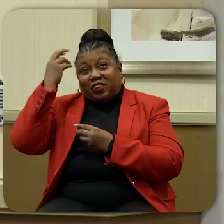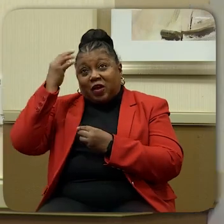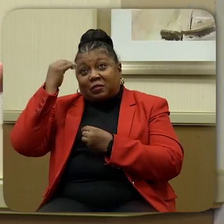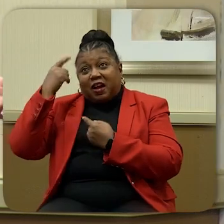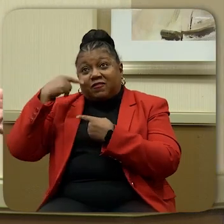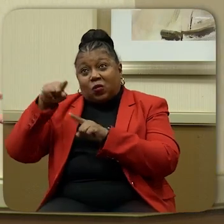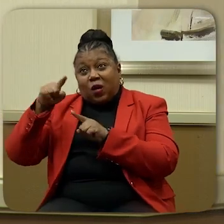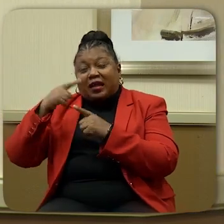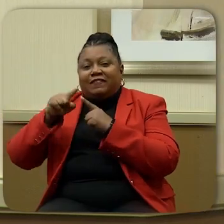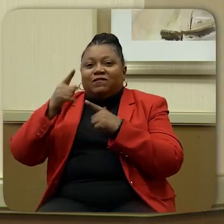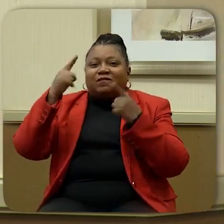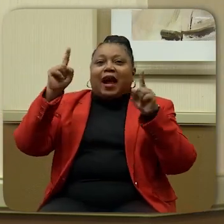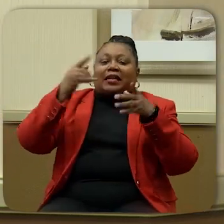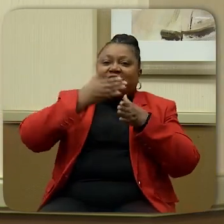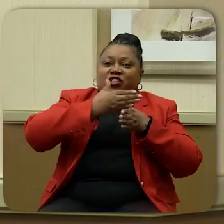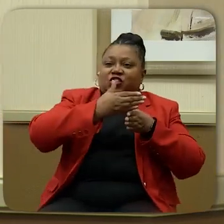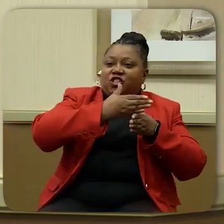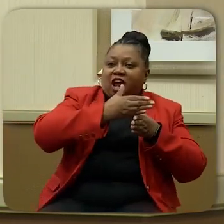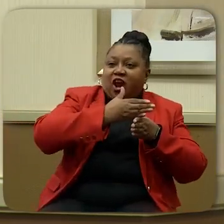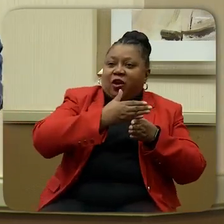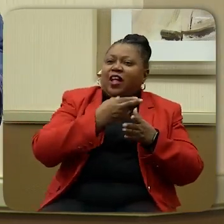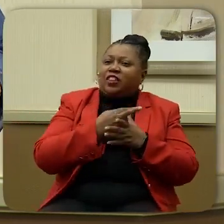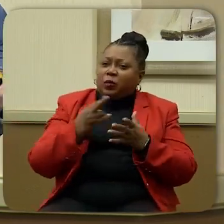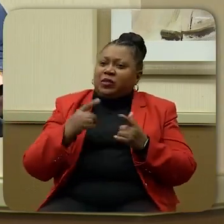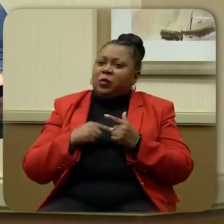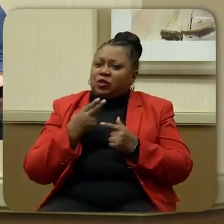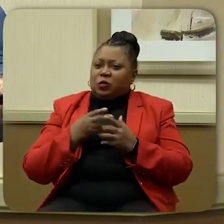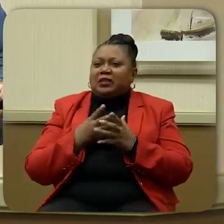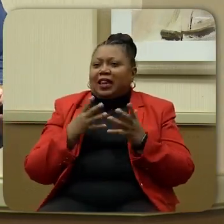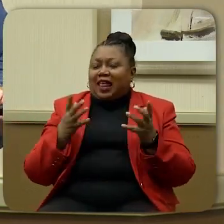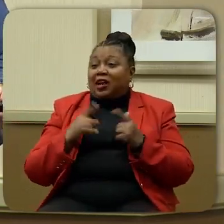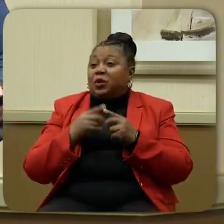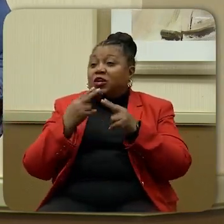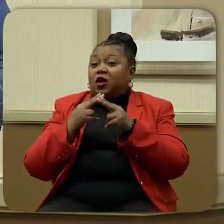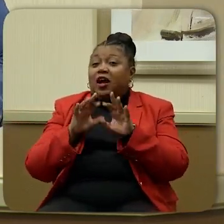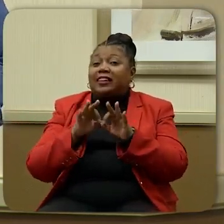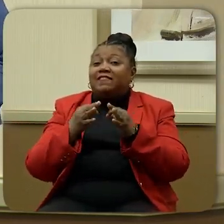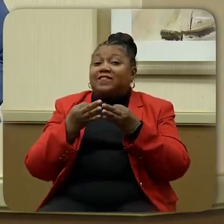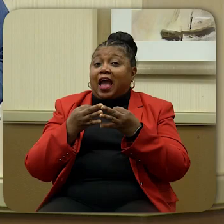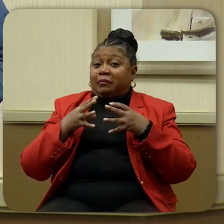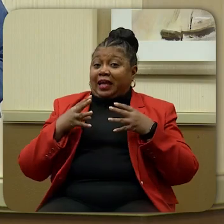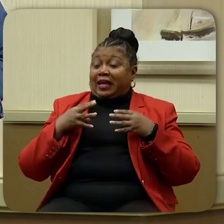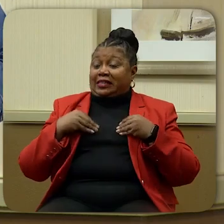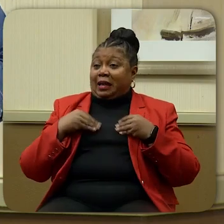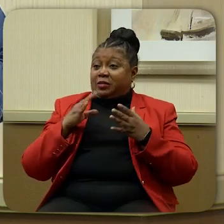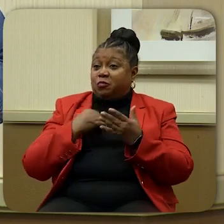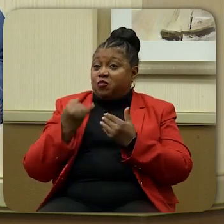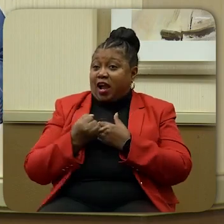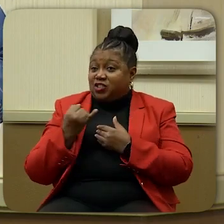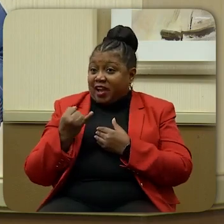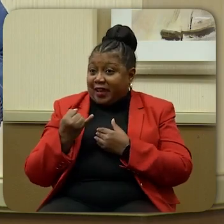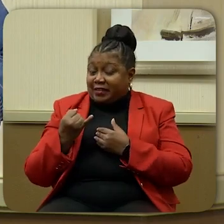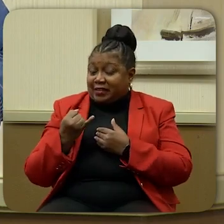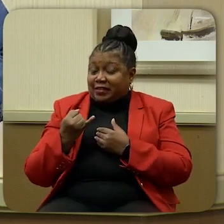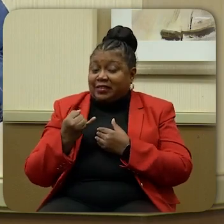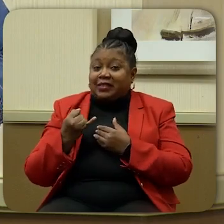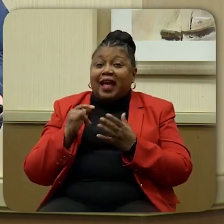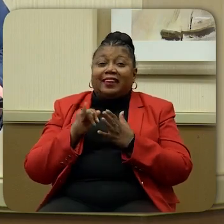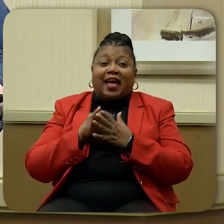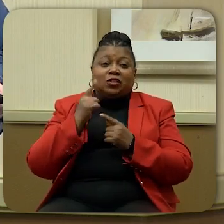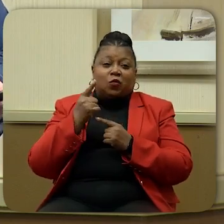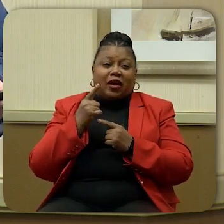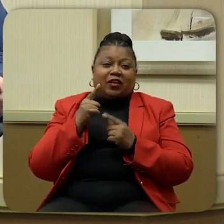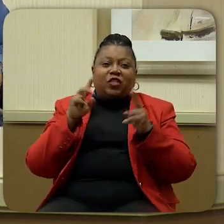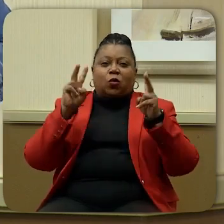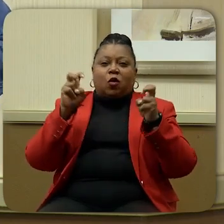for a while and then finally share. There's a resource that we use a lot, which is called the Family Acceptance Project. And that's one of